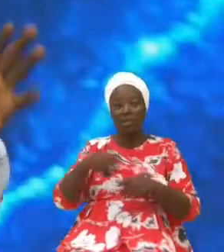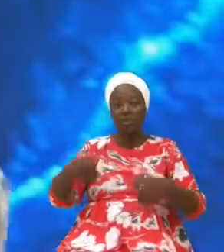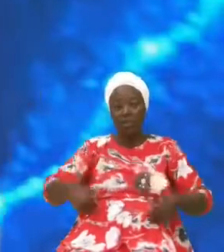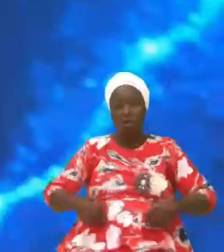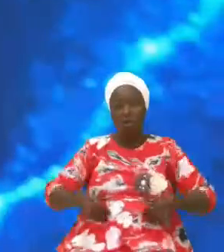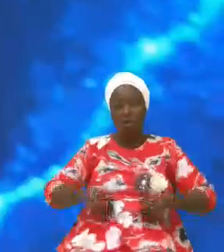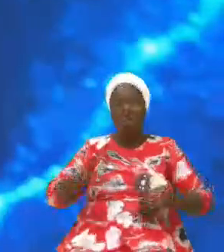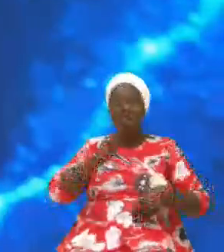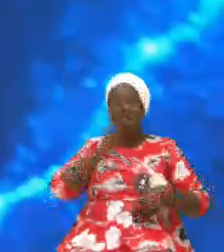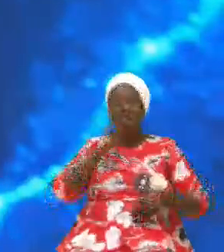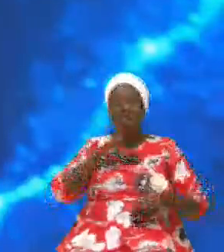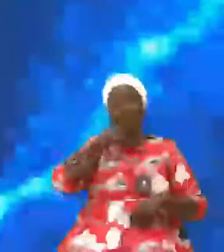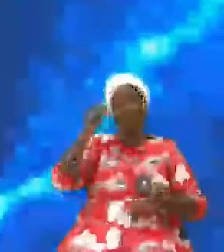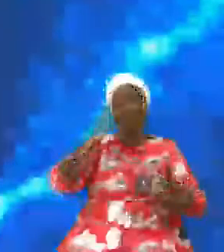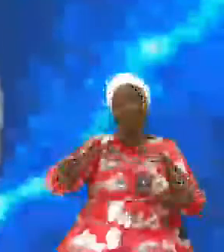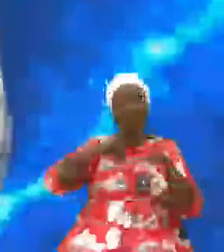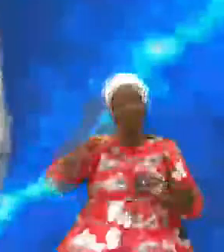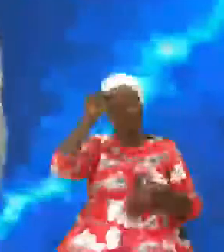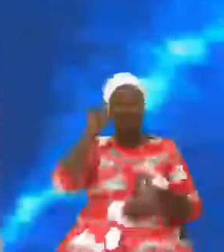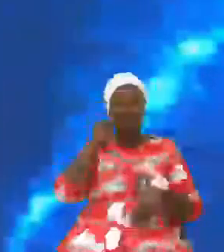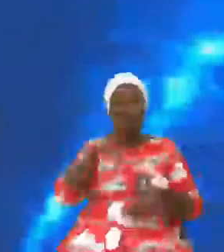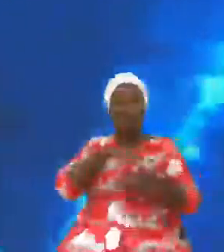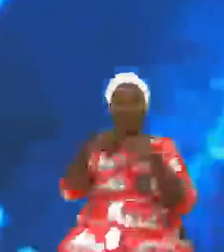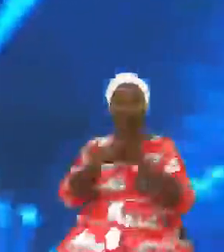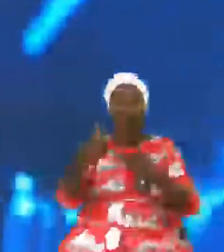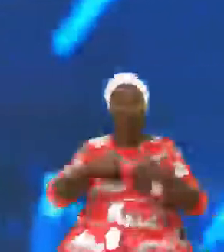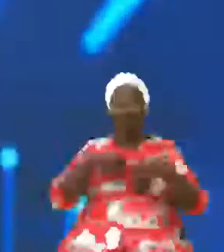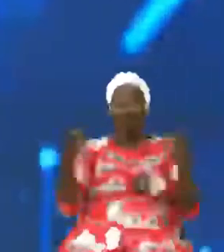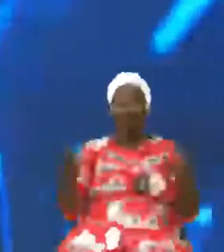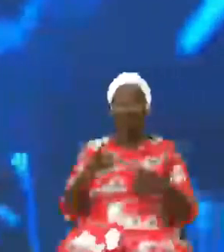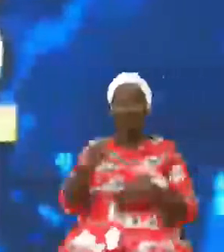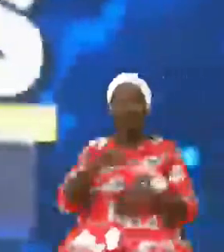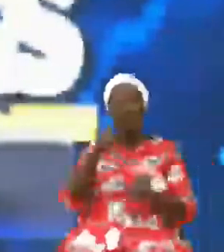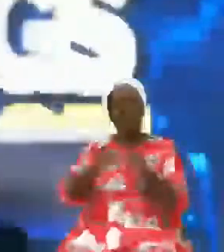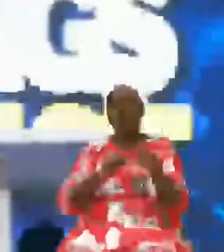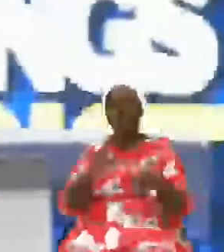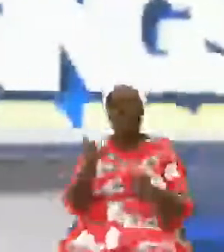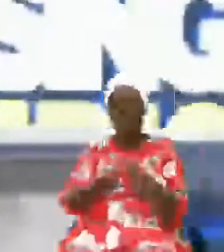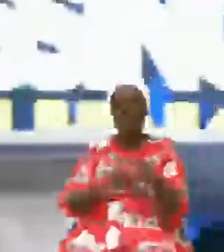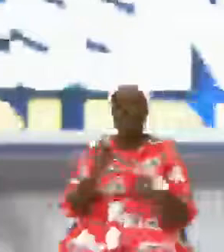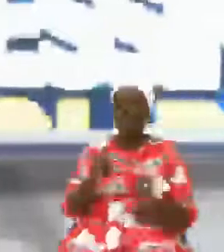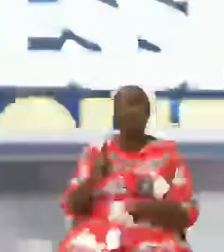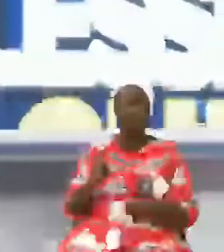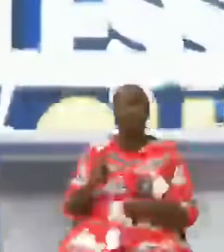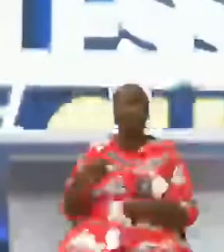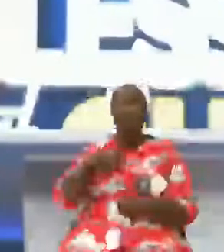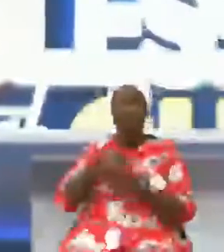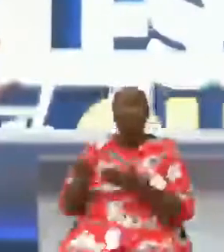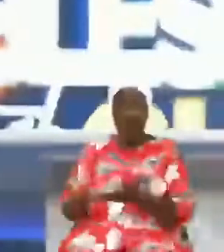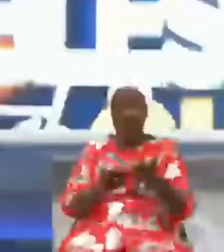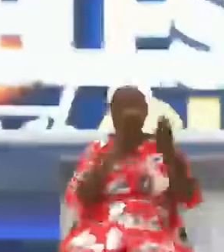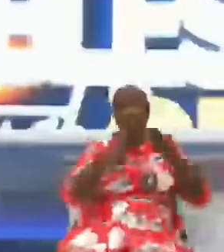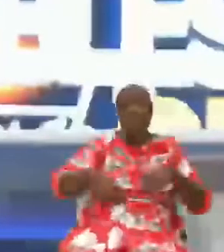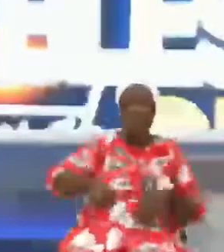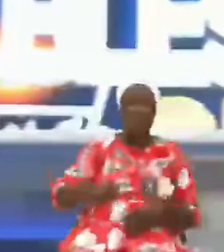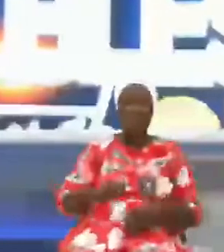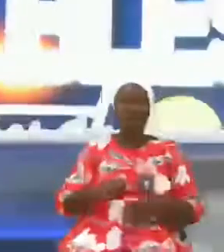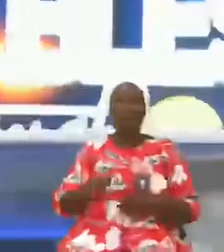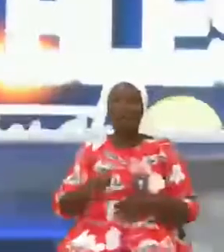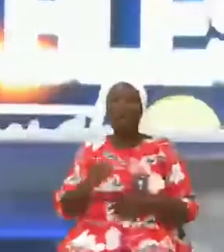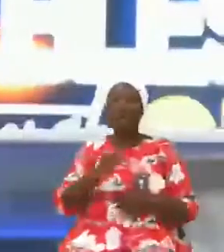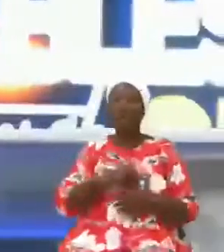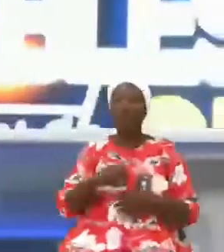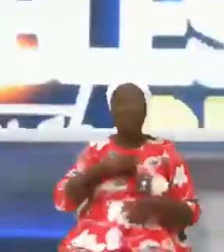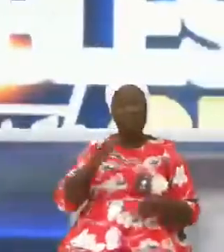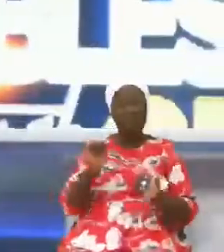church. All have sinned. The young is not better than the adult. All have sinned. Everyone,